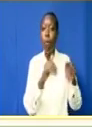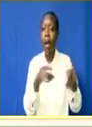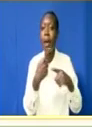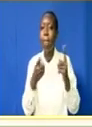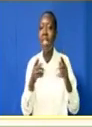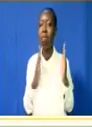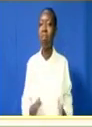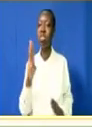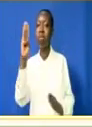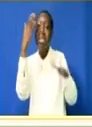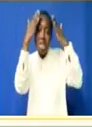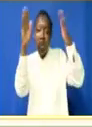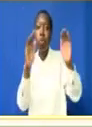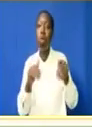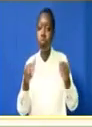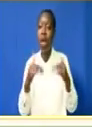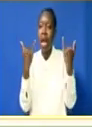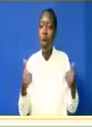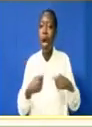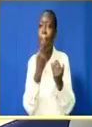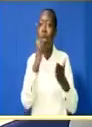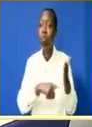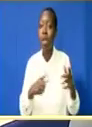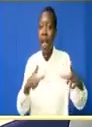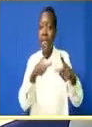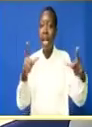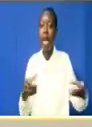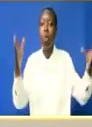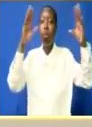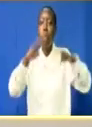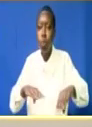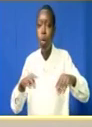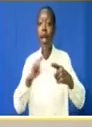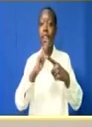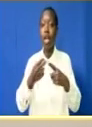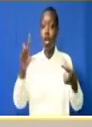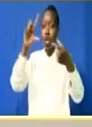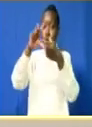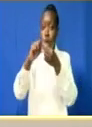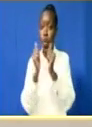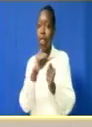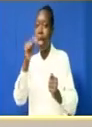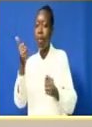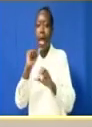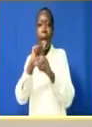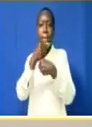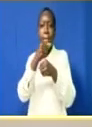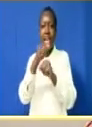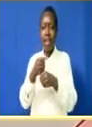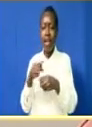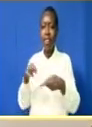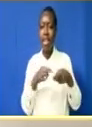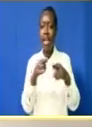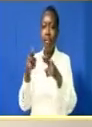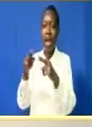the land slid away. Mm. And when sliding, it came and joined with this one, mm-hmm, making the river to go round. And change